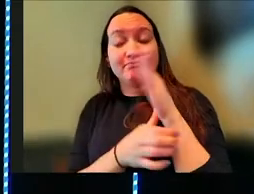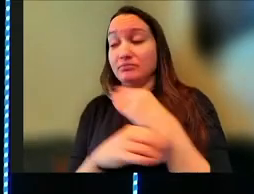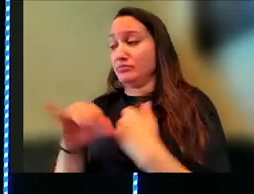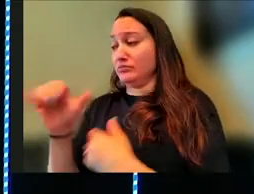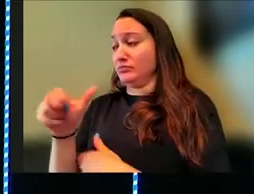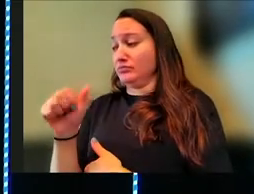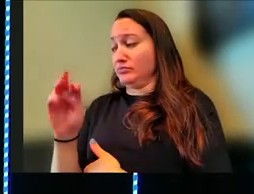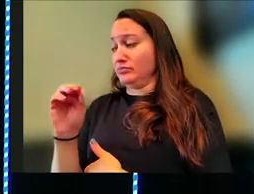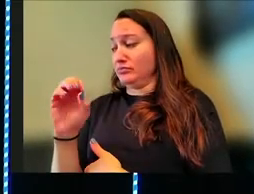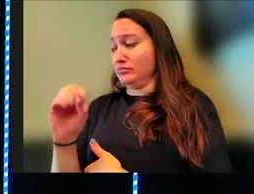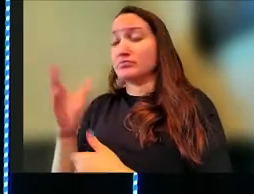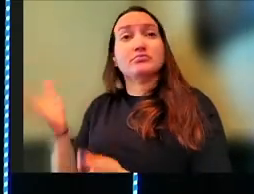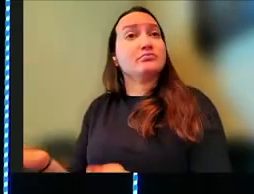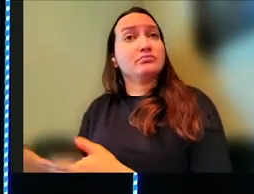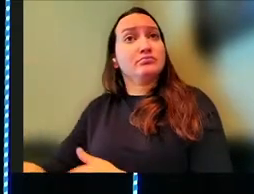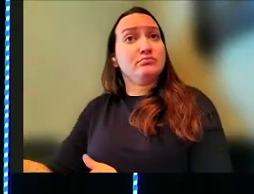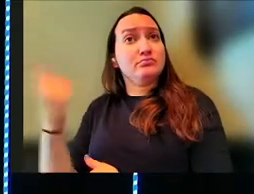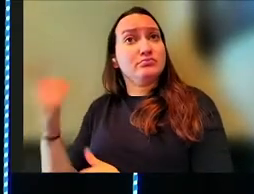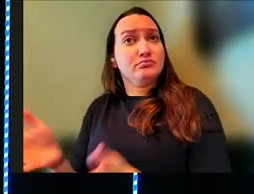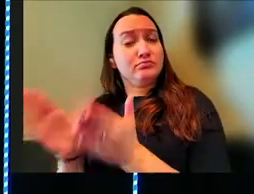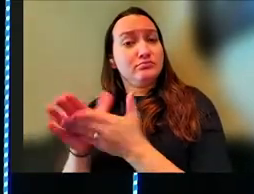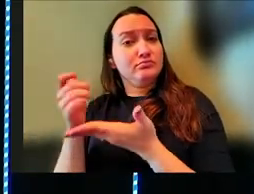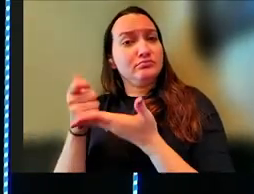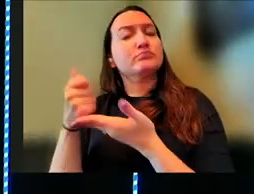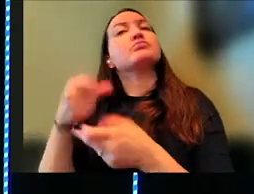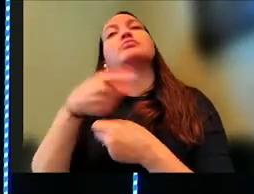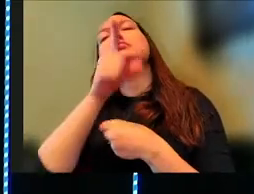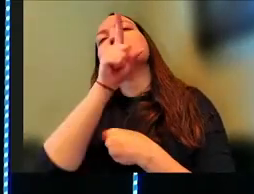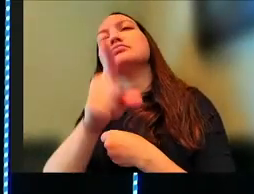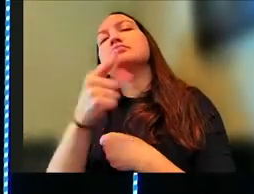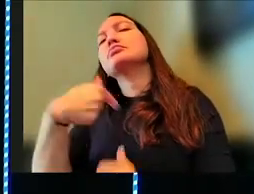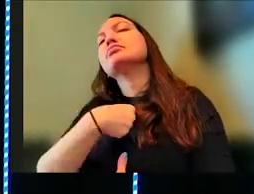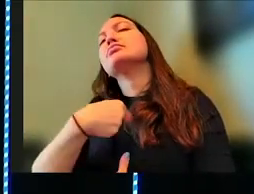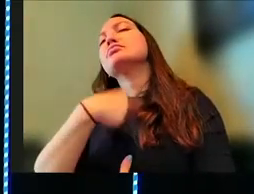me and ask for help. I won't rebuke you, but make sure you come to me and me alone.